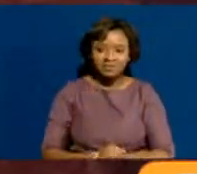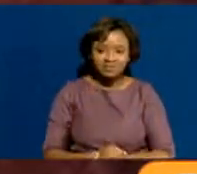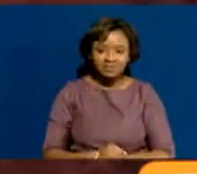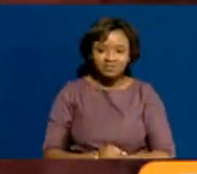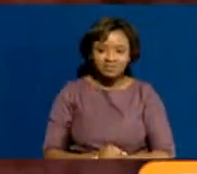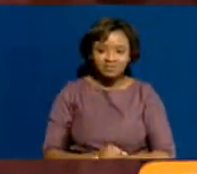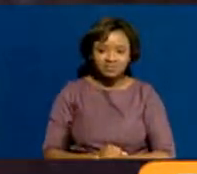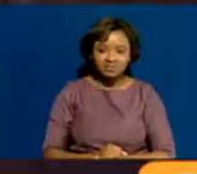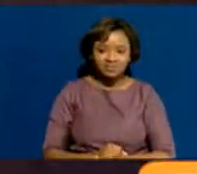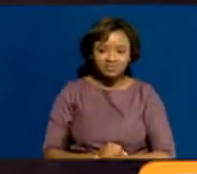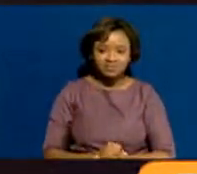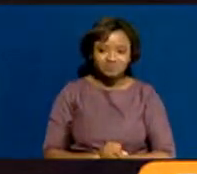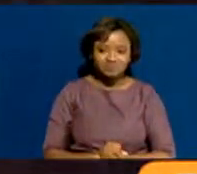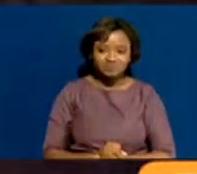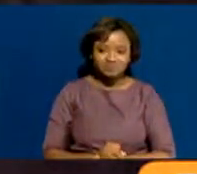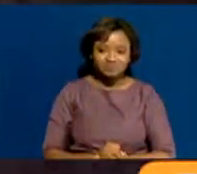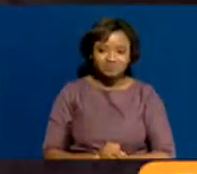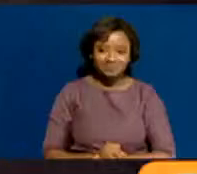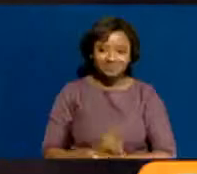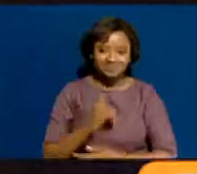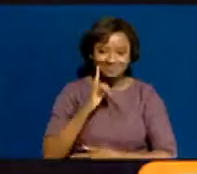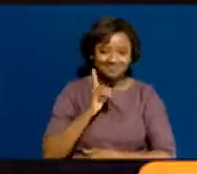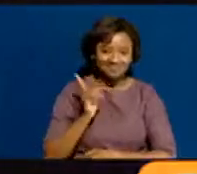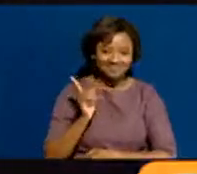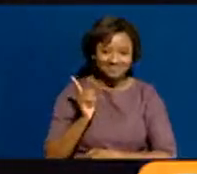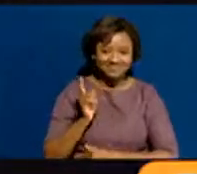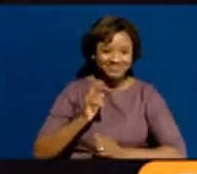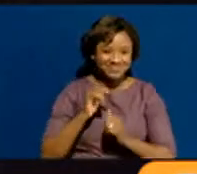excitement here is palpable. So amazing.